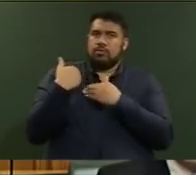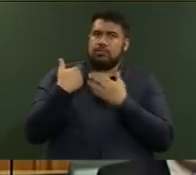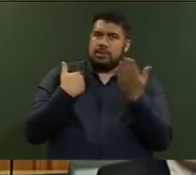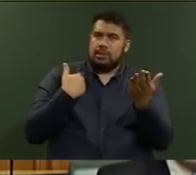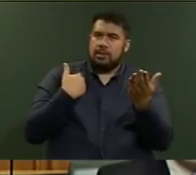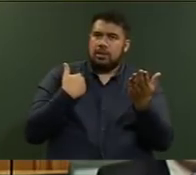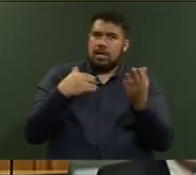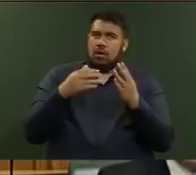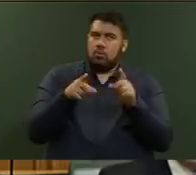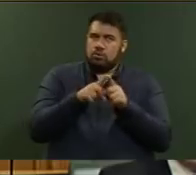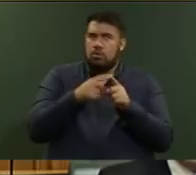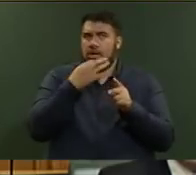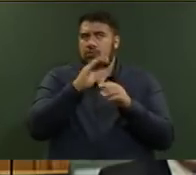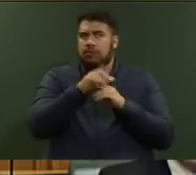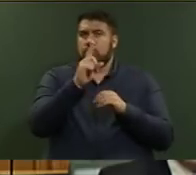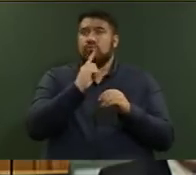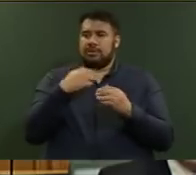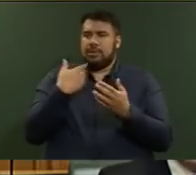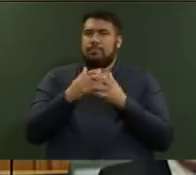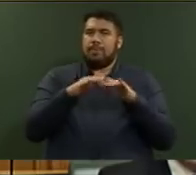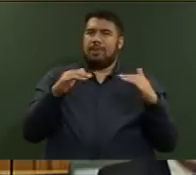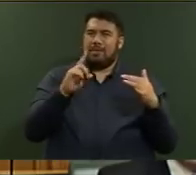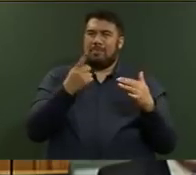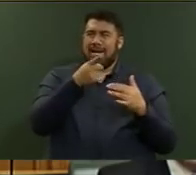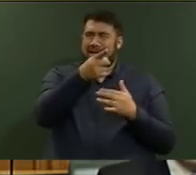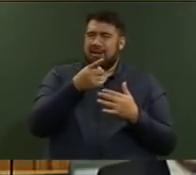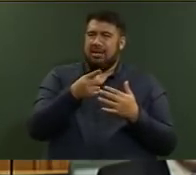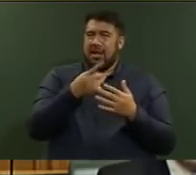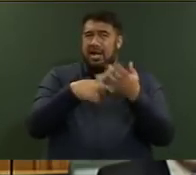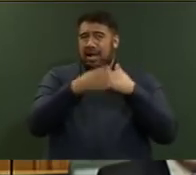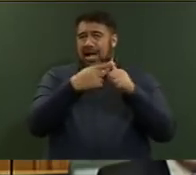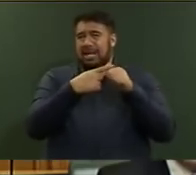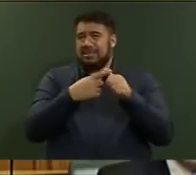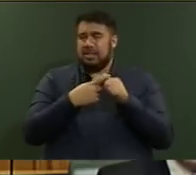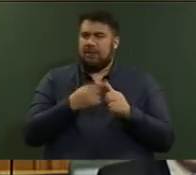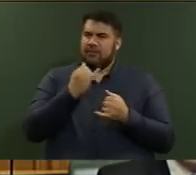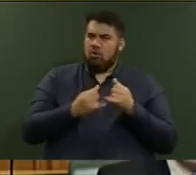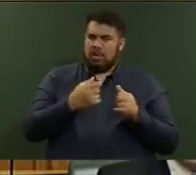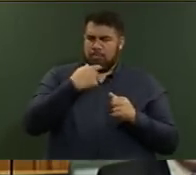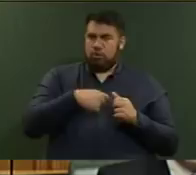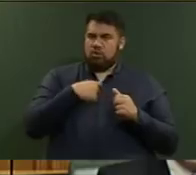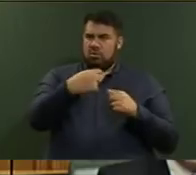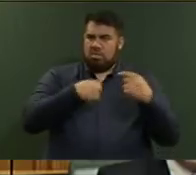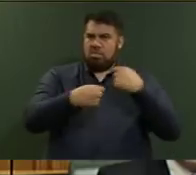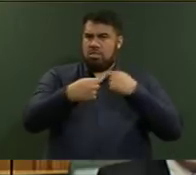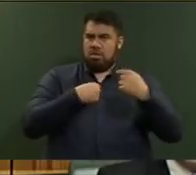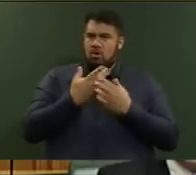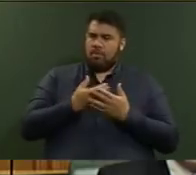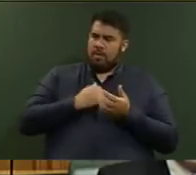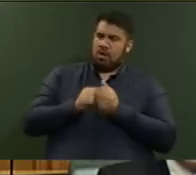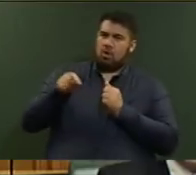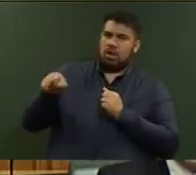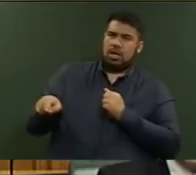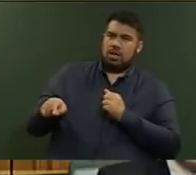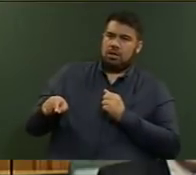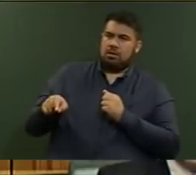saying publicly. Yet throughout, he resorted to very personal attacks on my colleague.